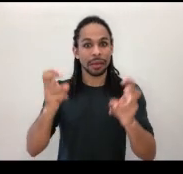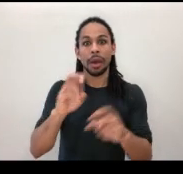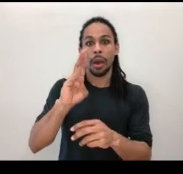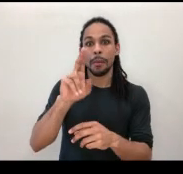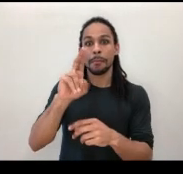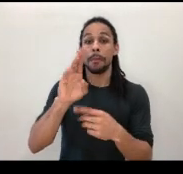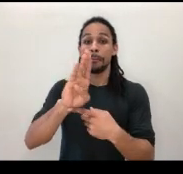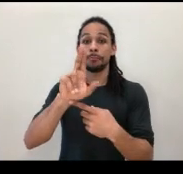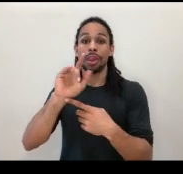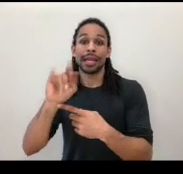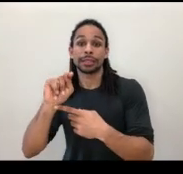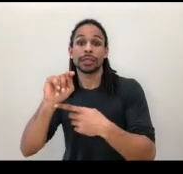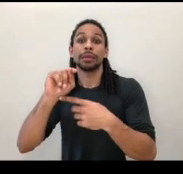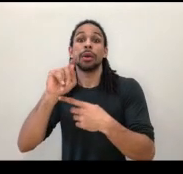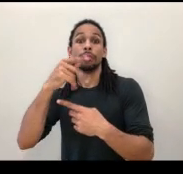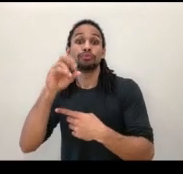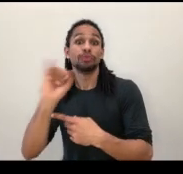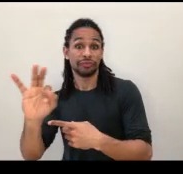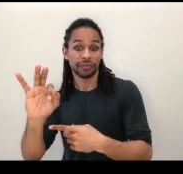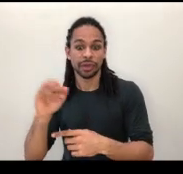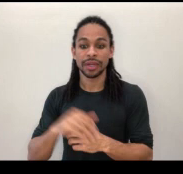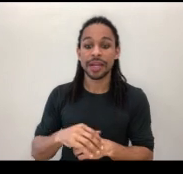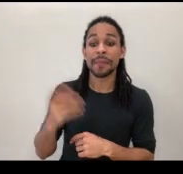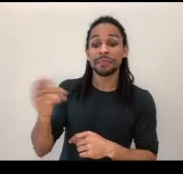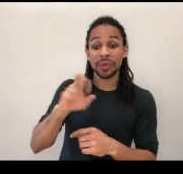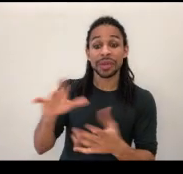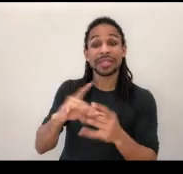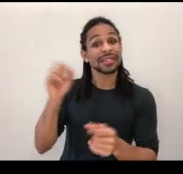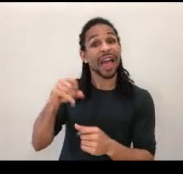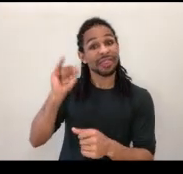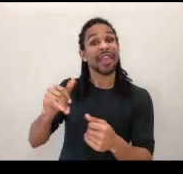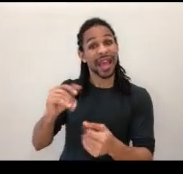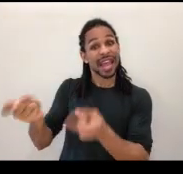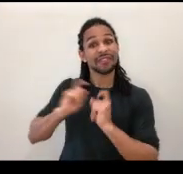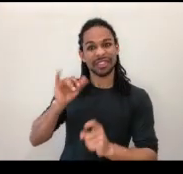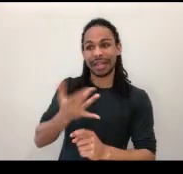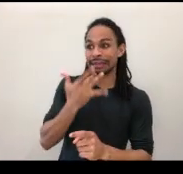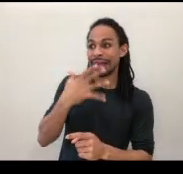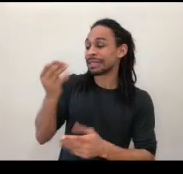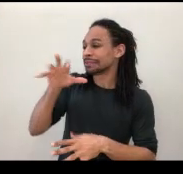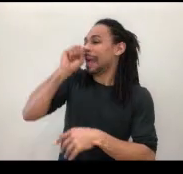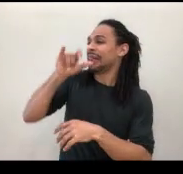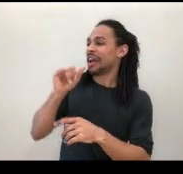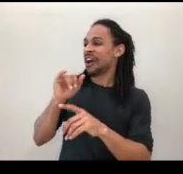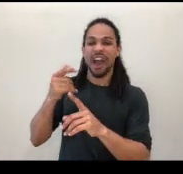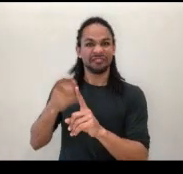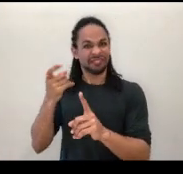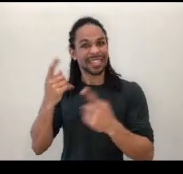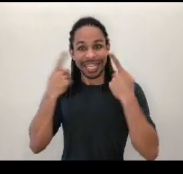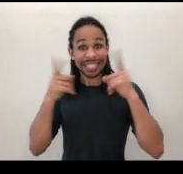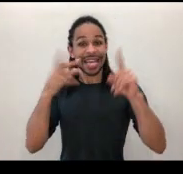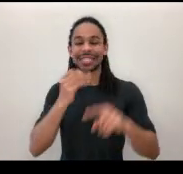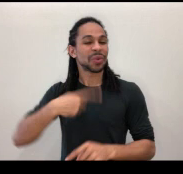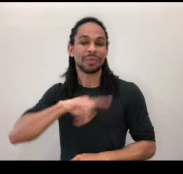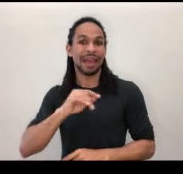think becoming bulletproof gave us the taste and smell of success, and I think we liked it, and we wanted to